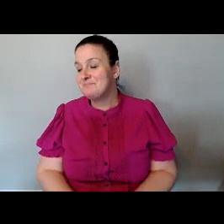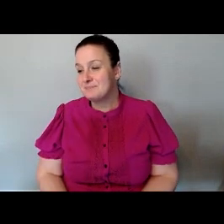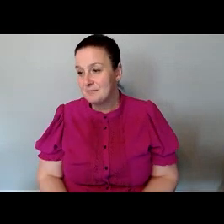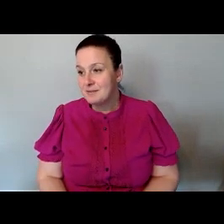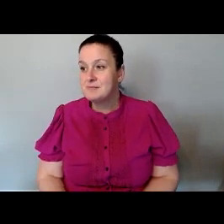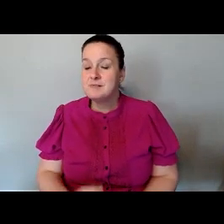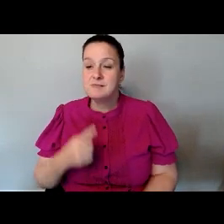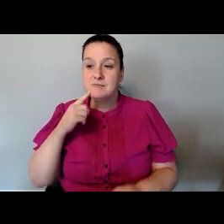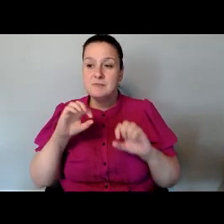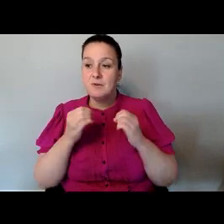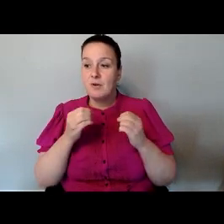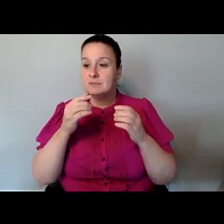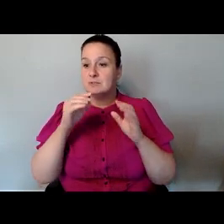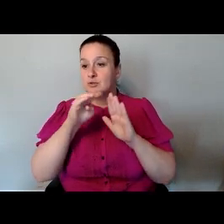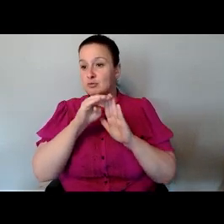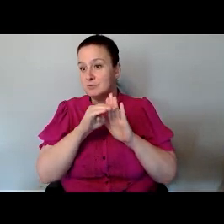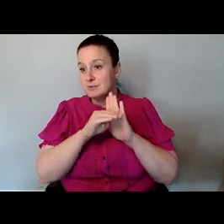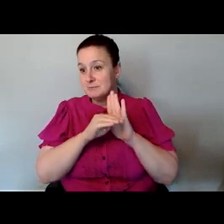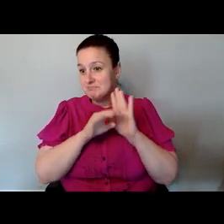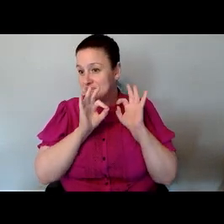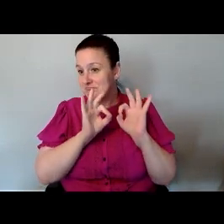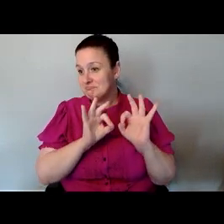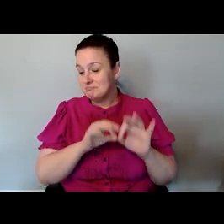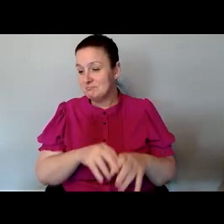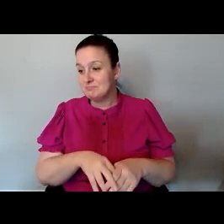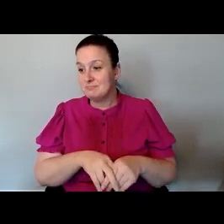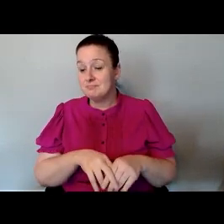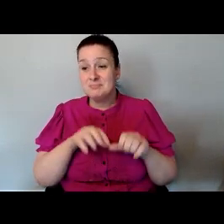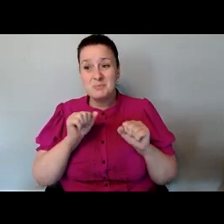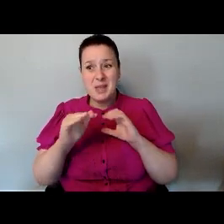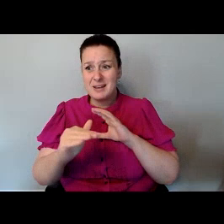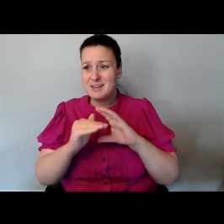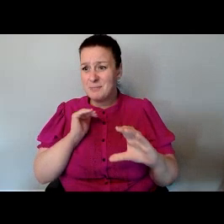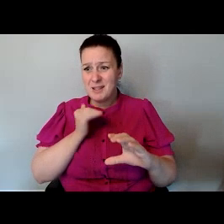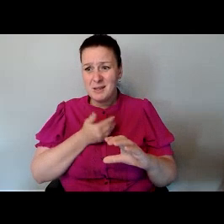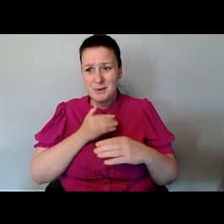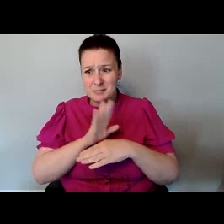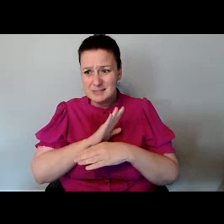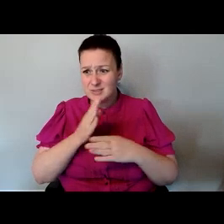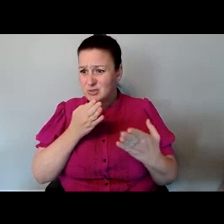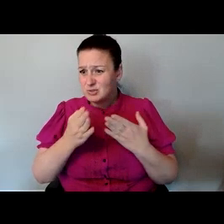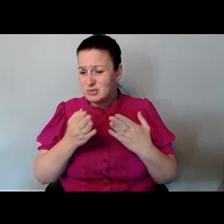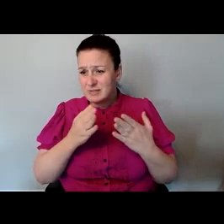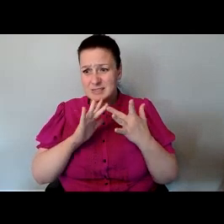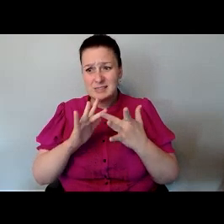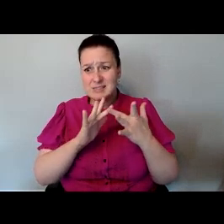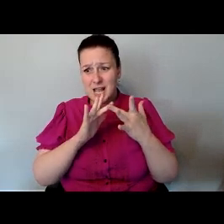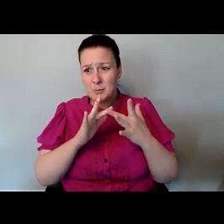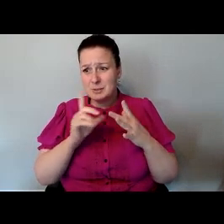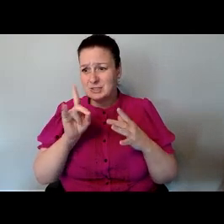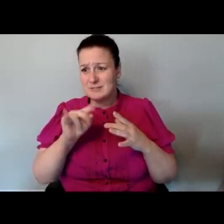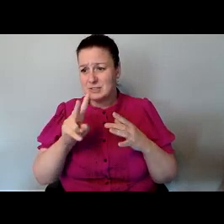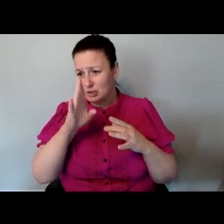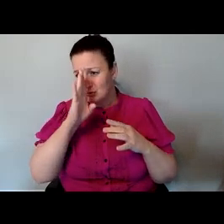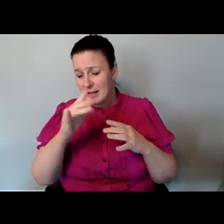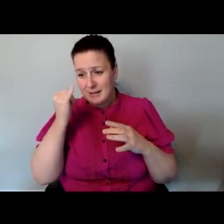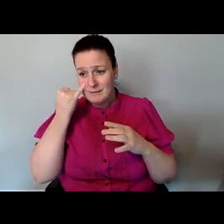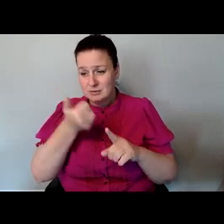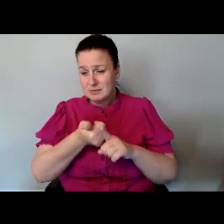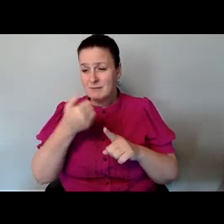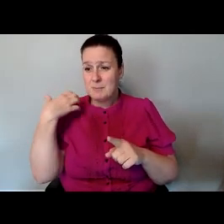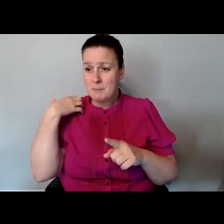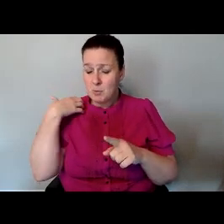office directory. You can email our business services and outreach division directly if you're an employer and you're interested in